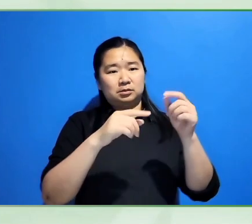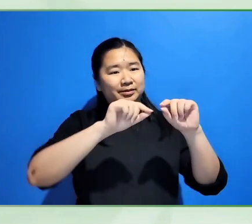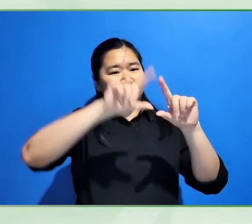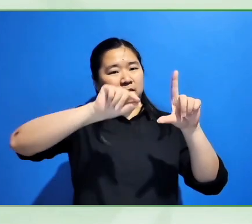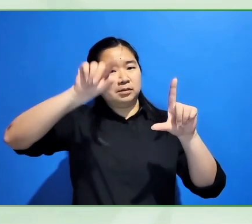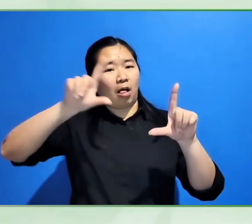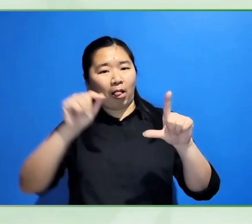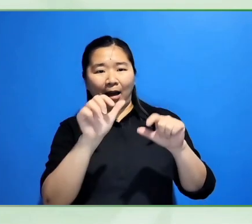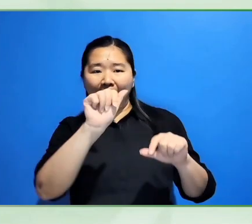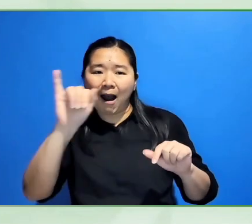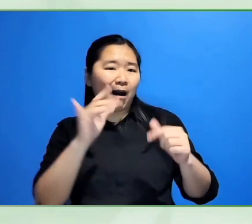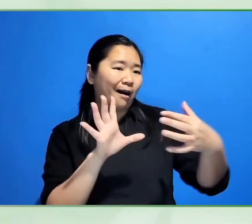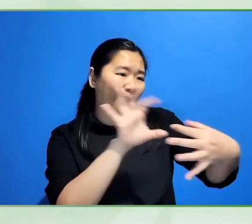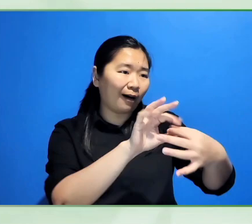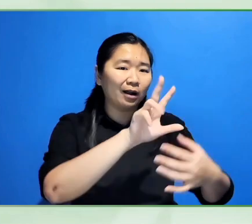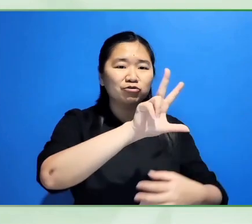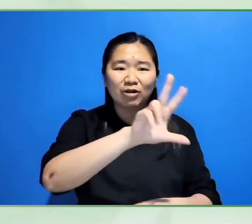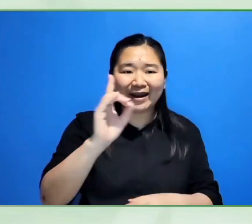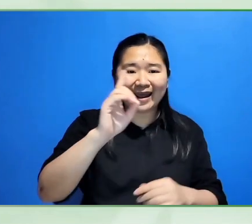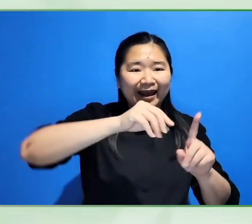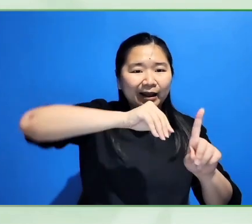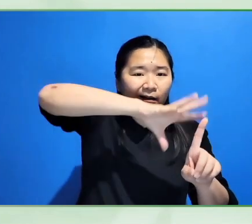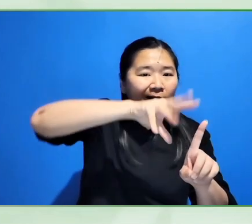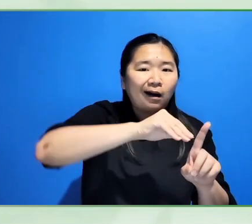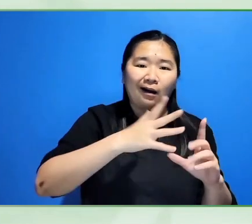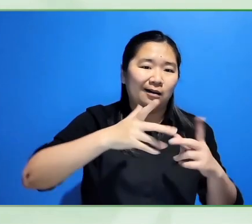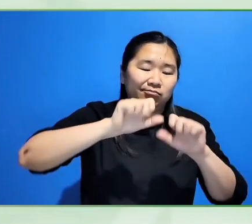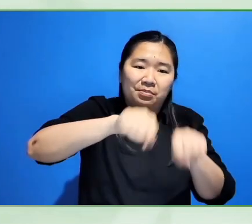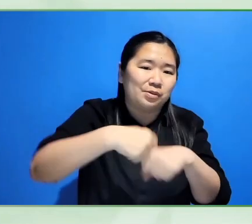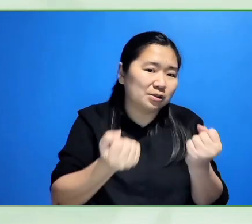specifications that you will need a prosthetic specialist